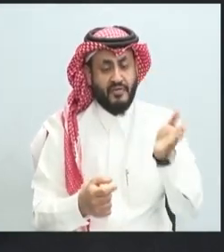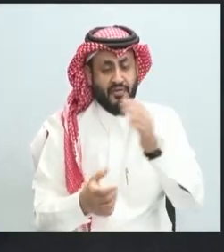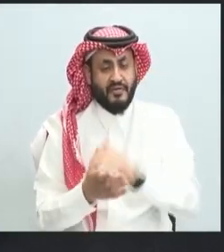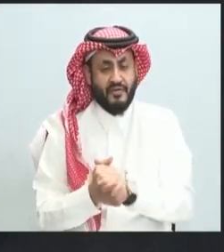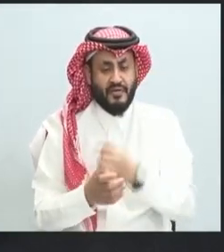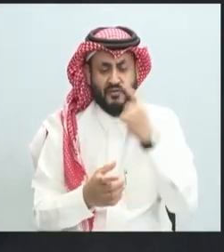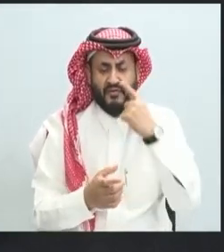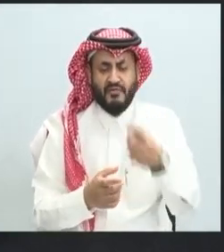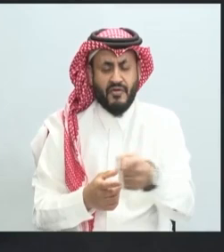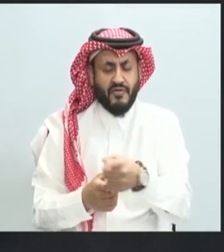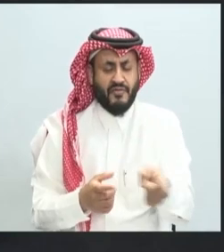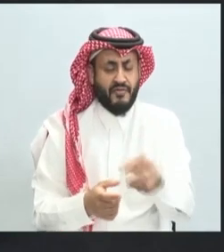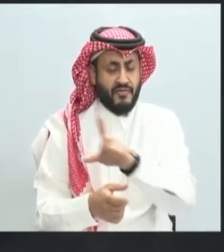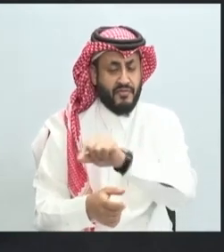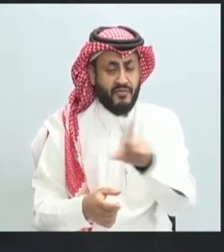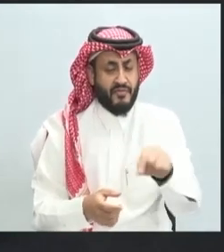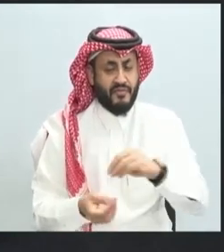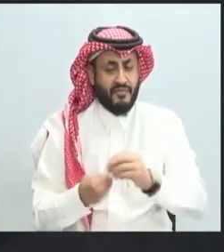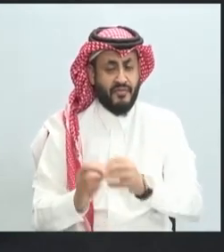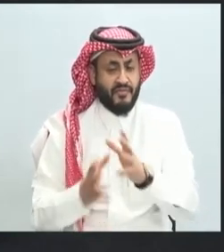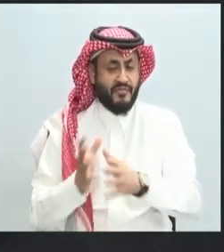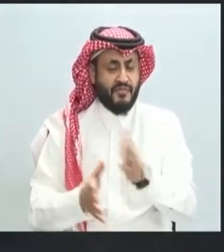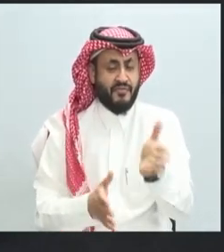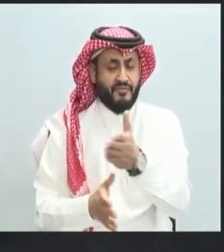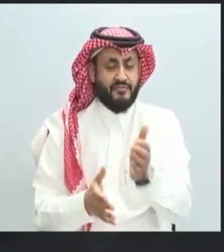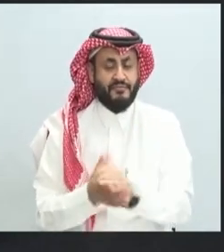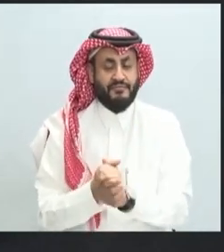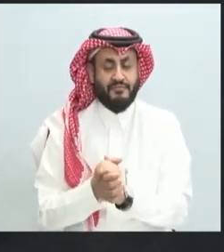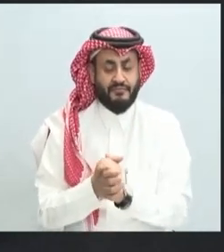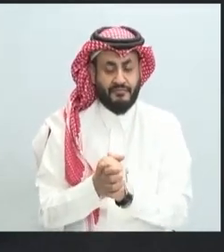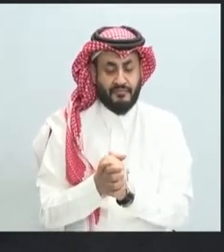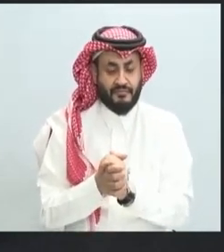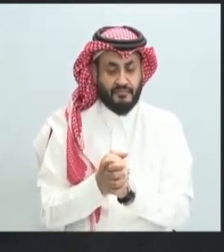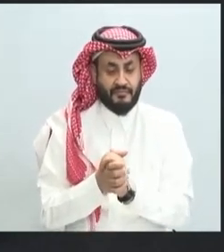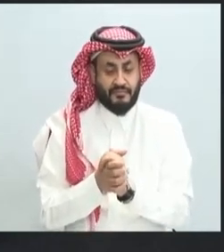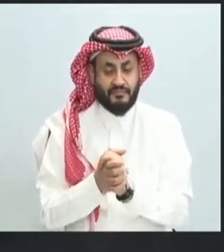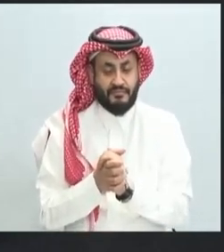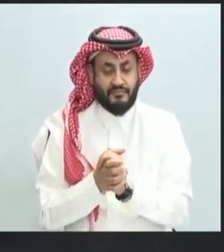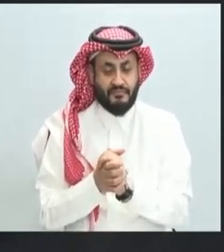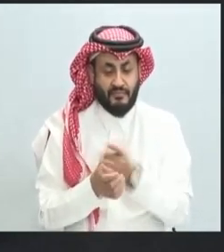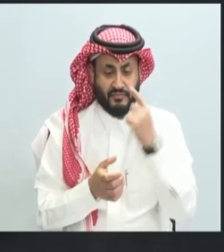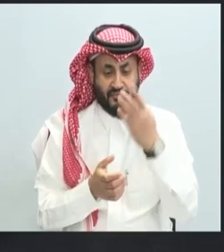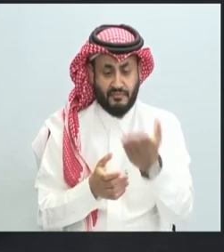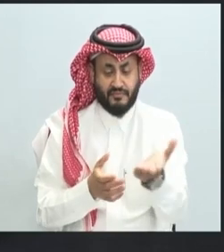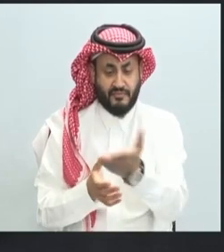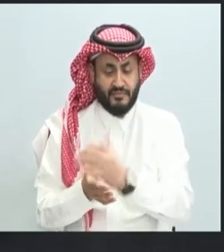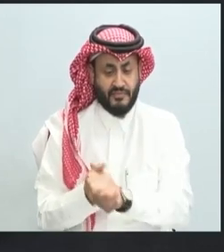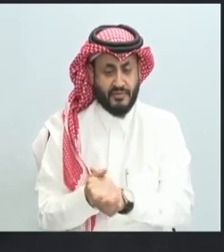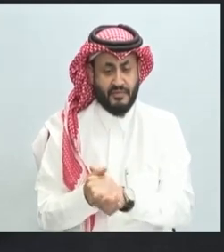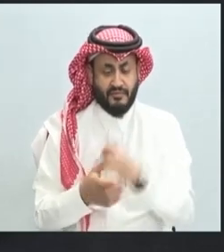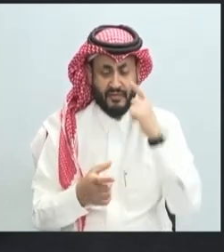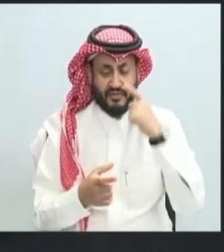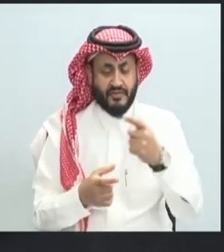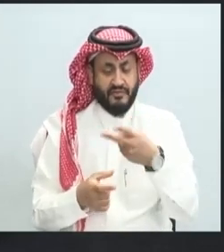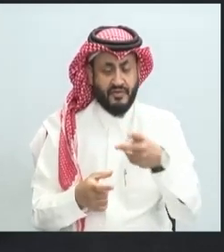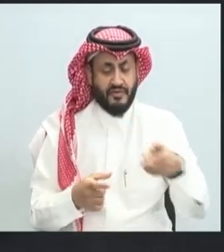for the person that is or have the same appearances. So have a look at the different pictures